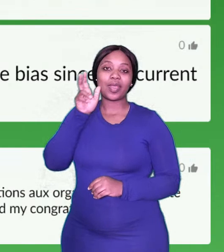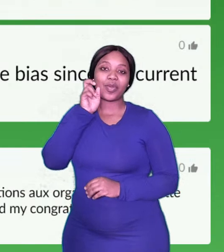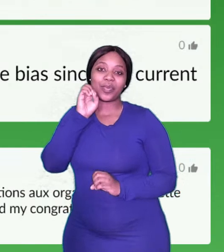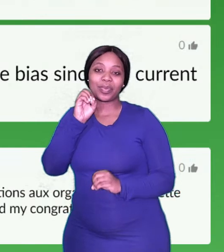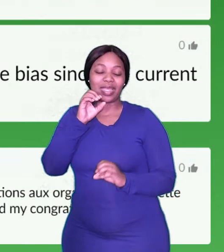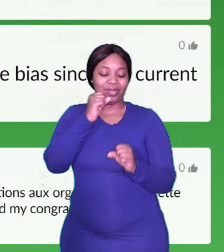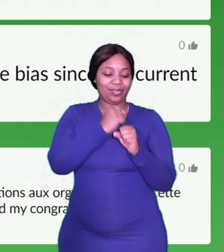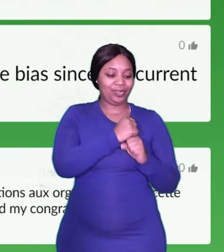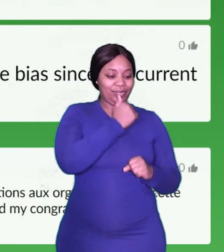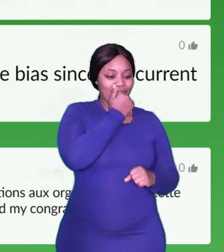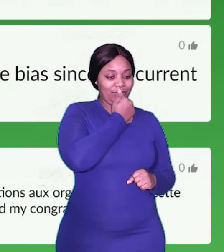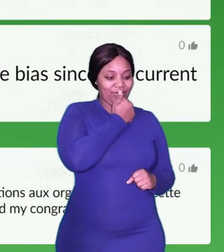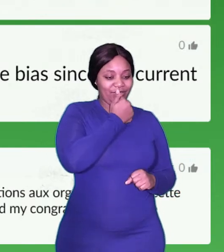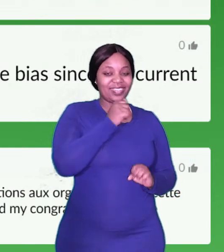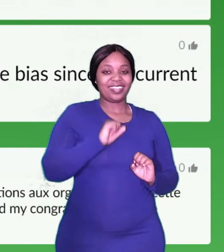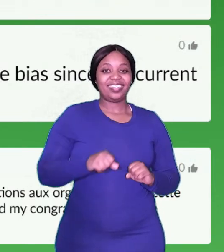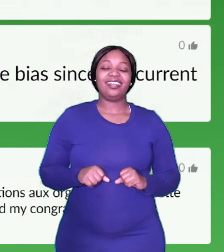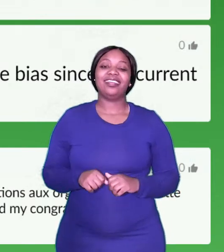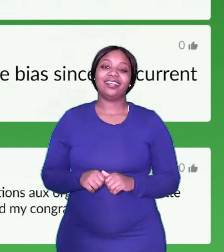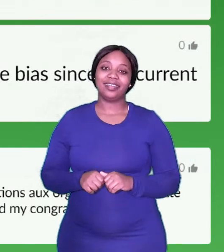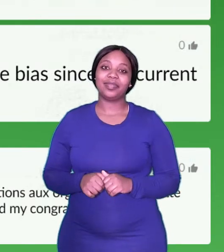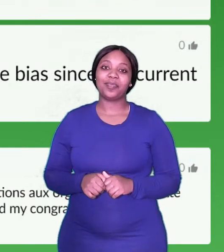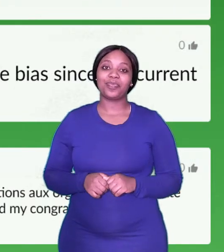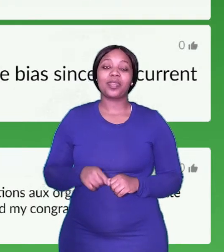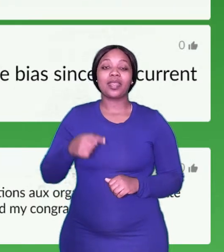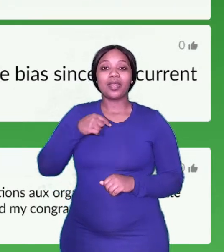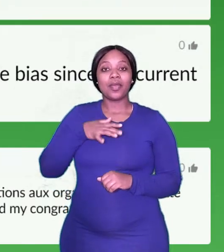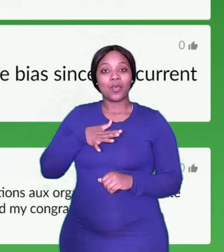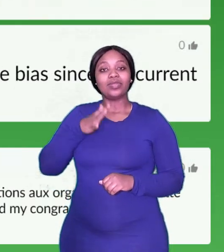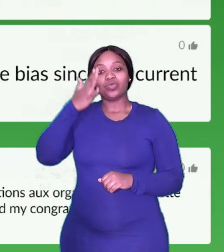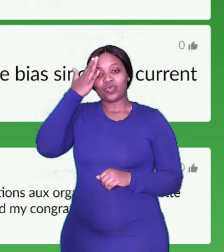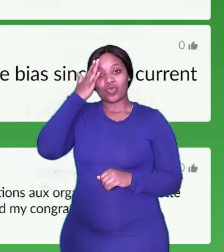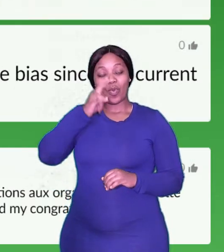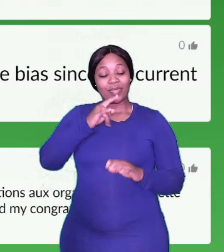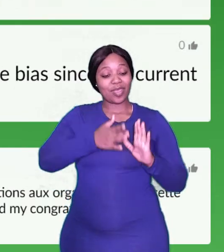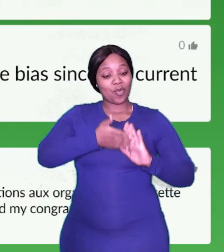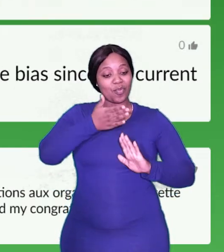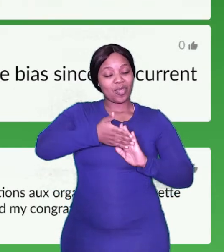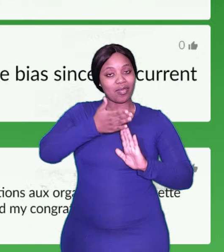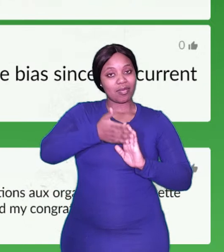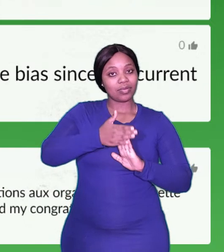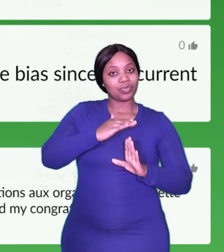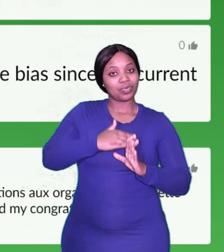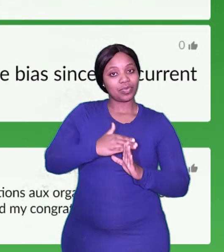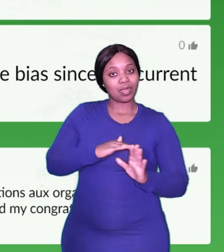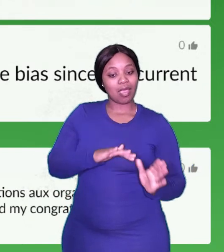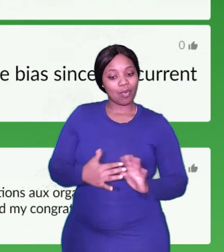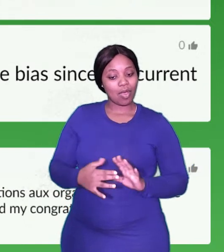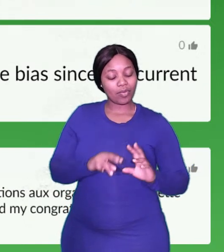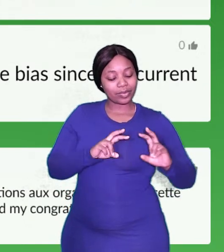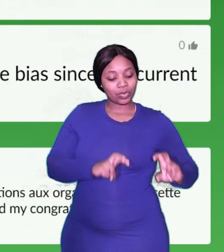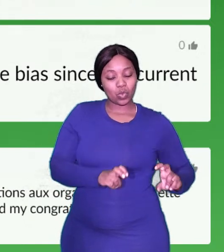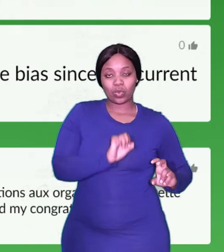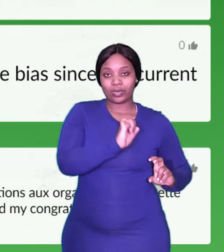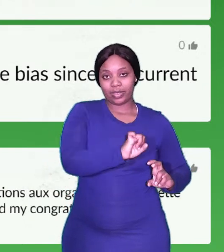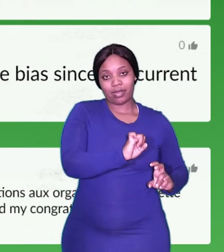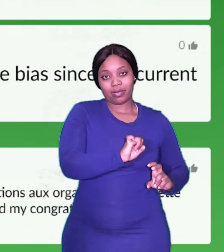Sorry, I was muted. I'd like to know how you operationalized the household types in your study.